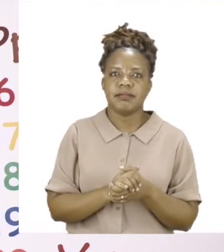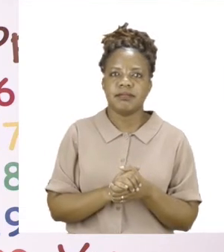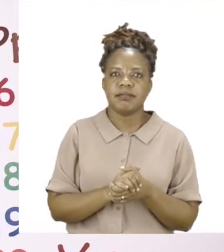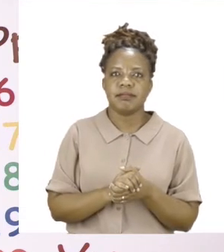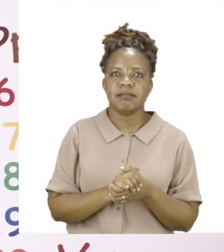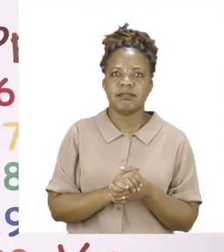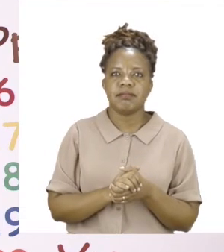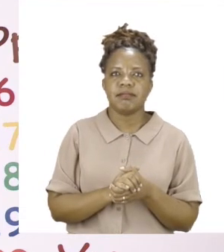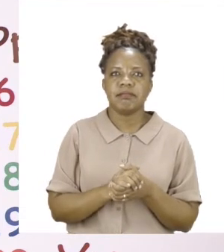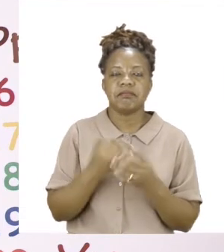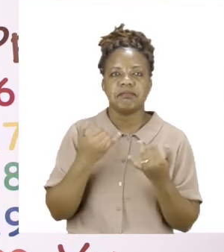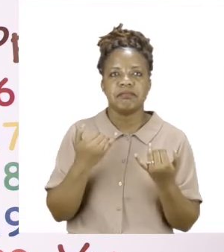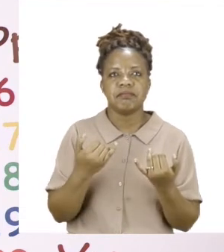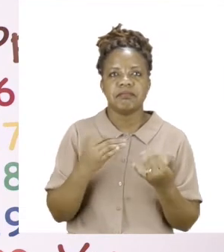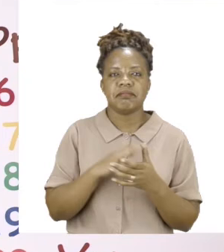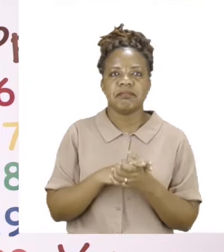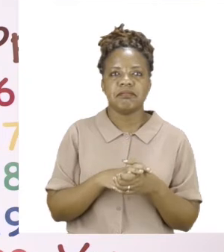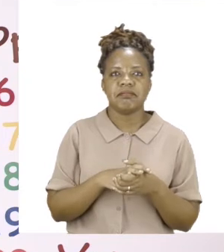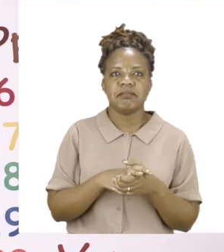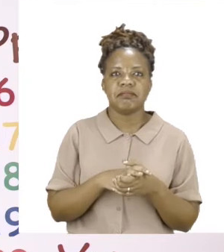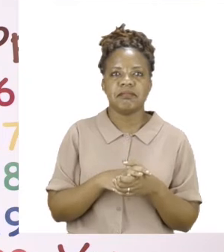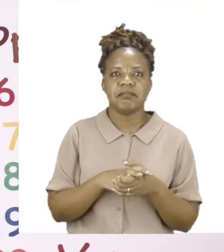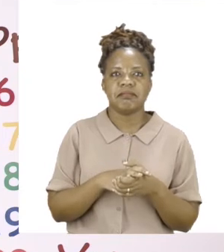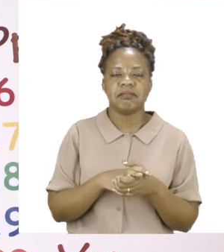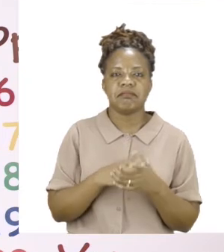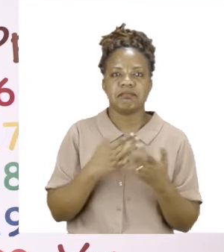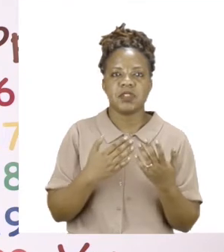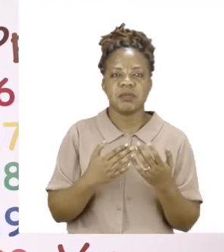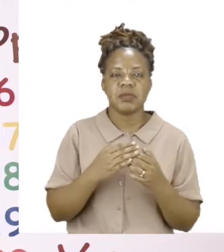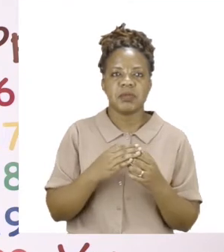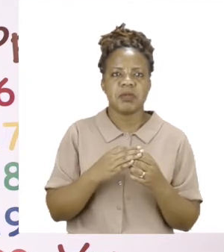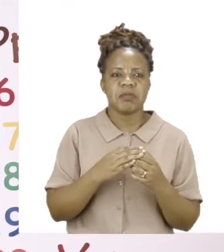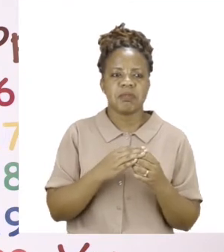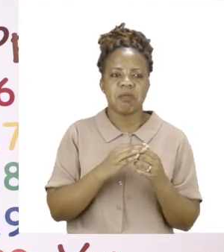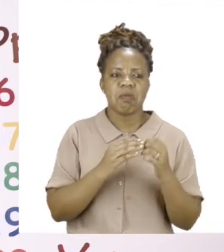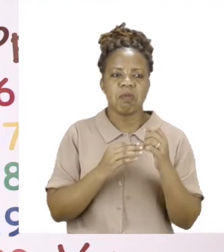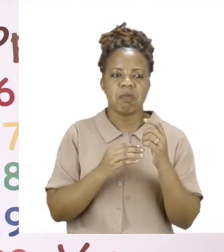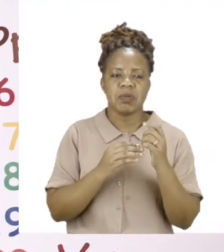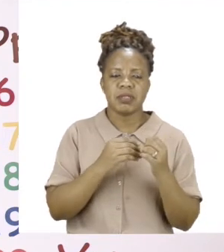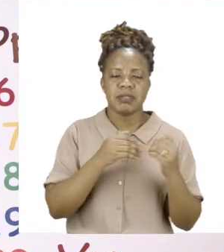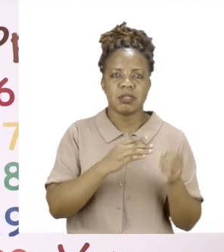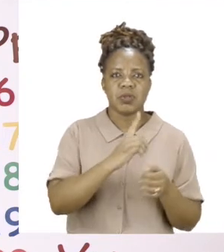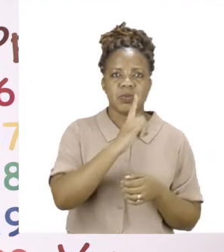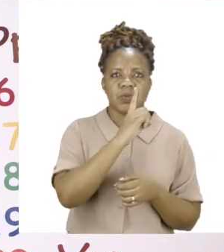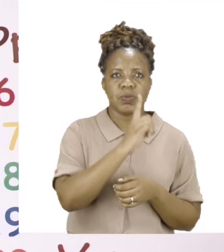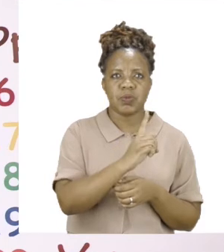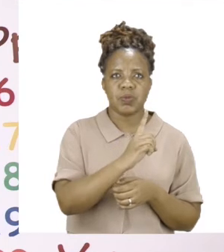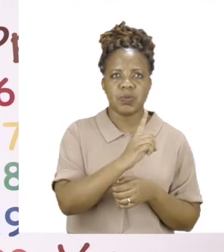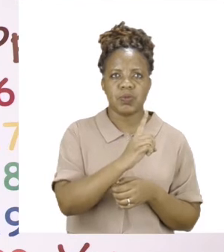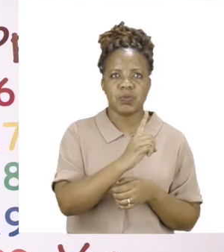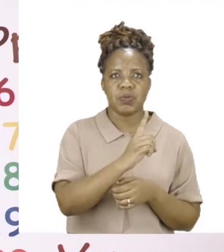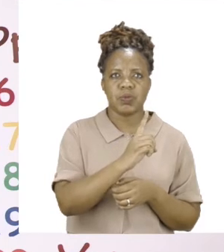friends. Now, if his friend starts with a 1, then that means that we are starting with